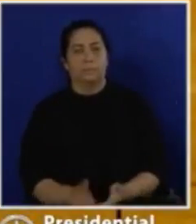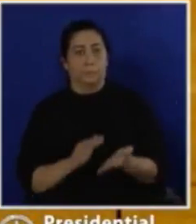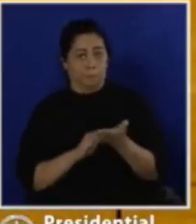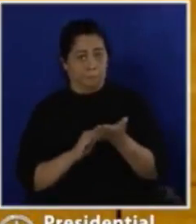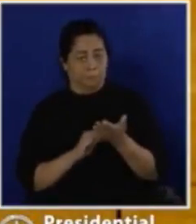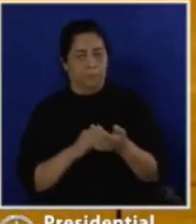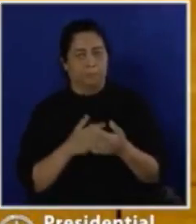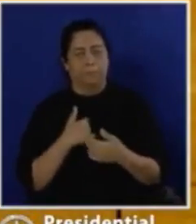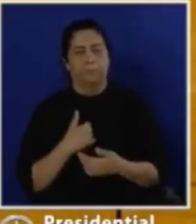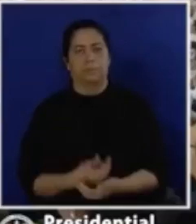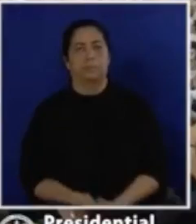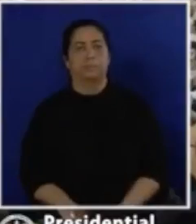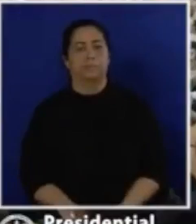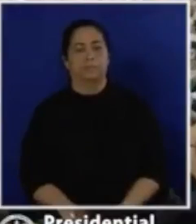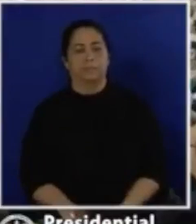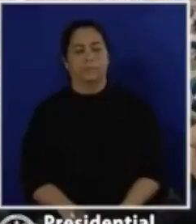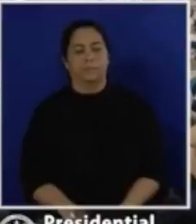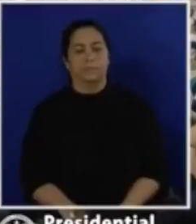Excuse me.